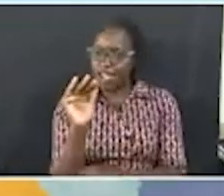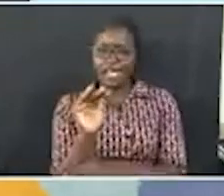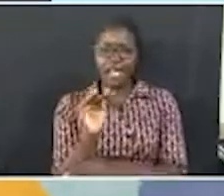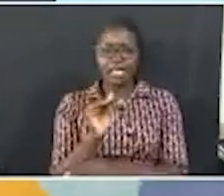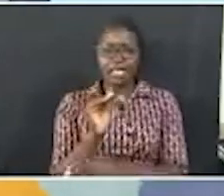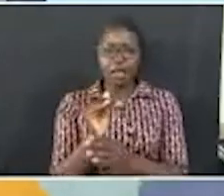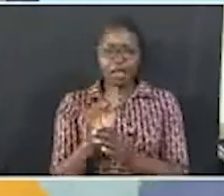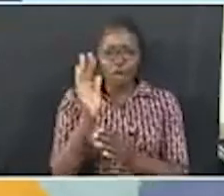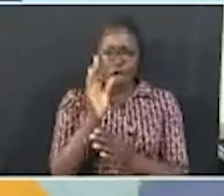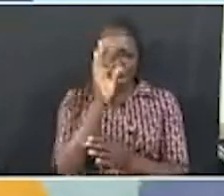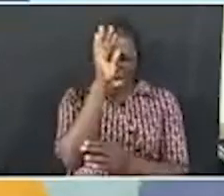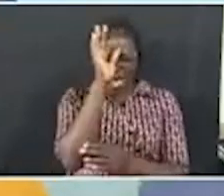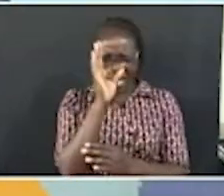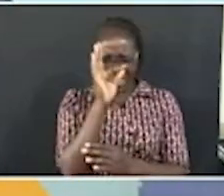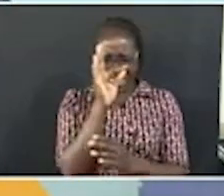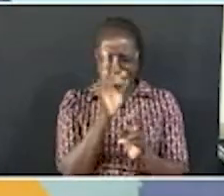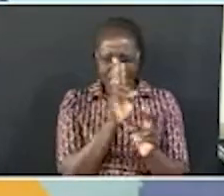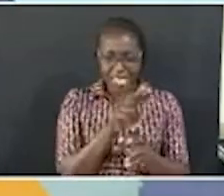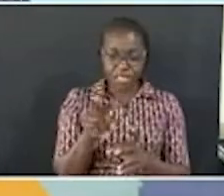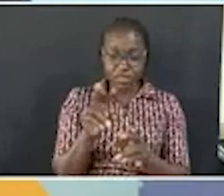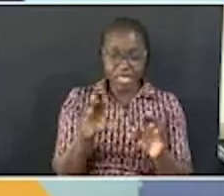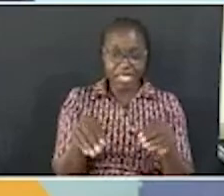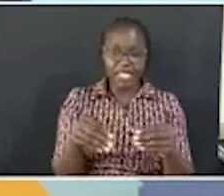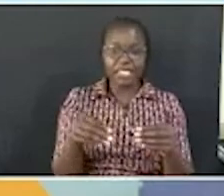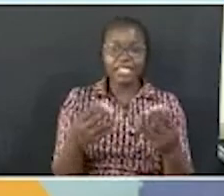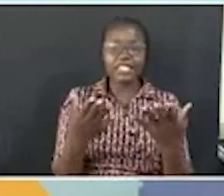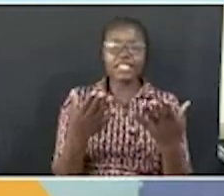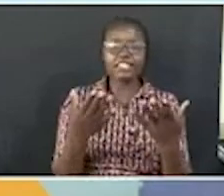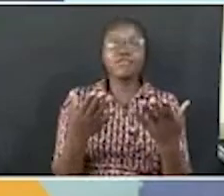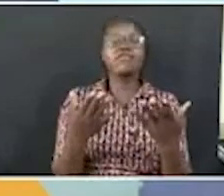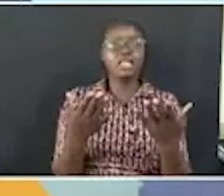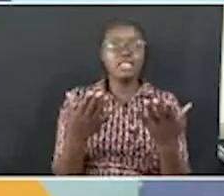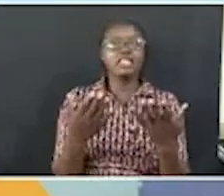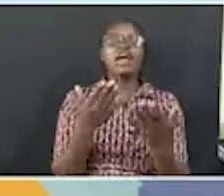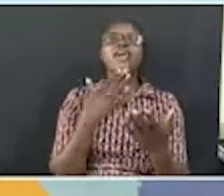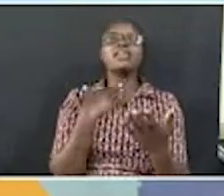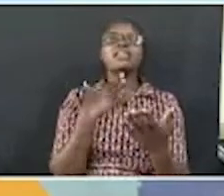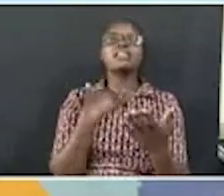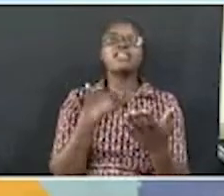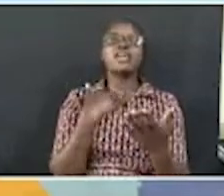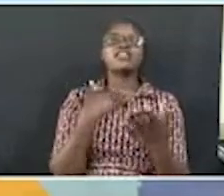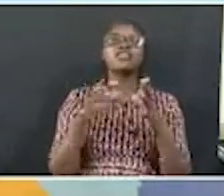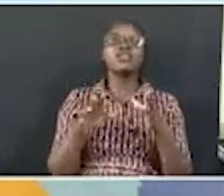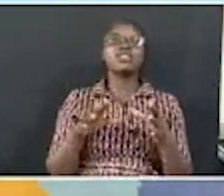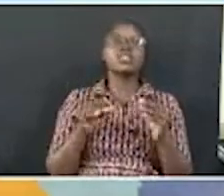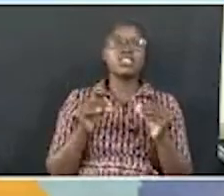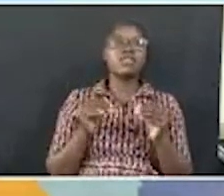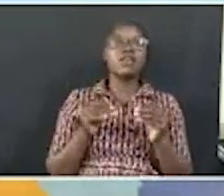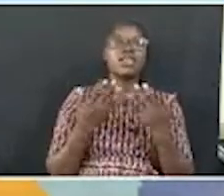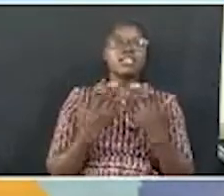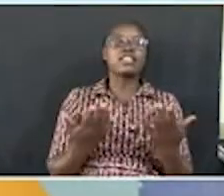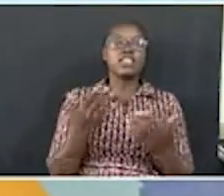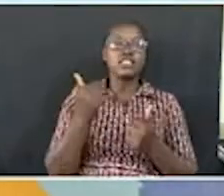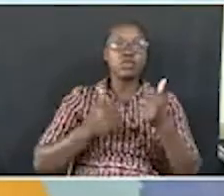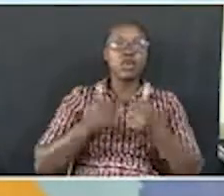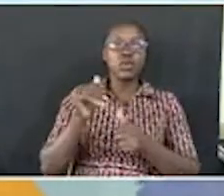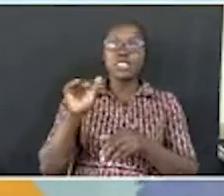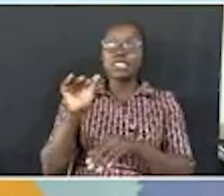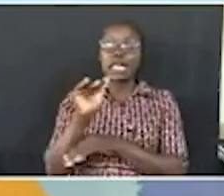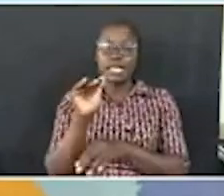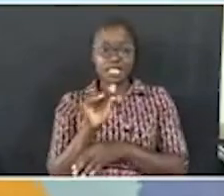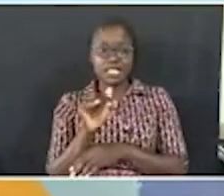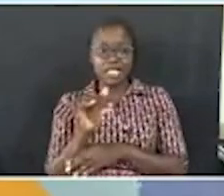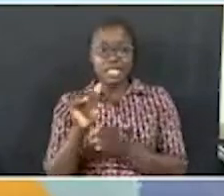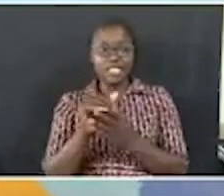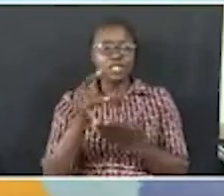earnest attitude and gives him an increased desire to receive the things for which he asks.